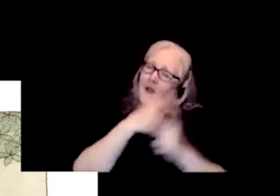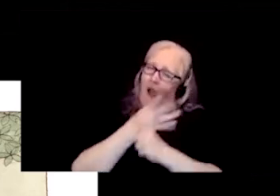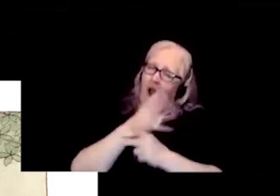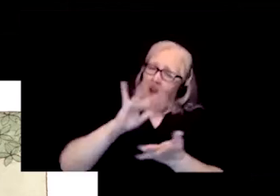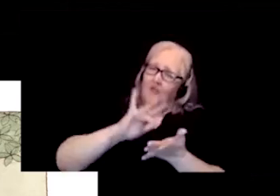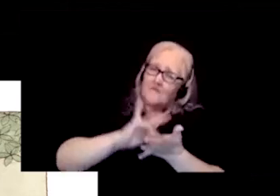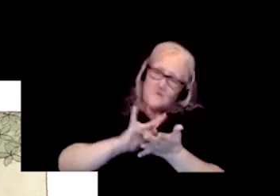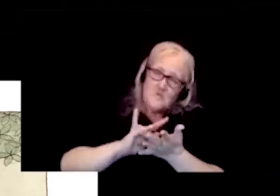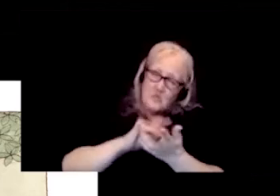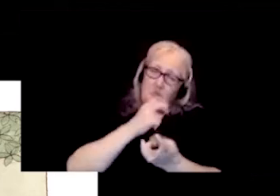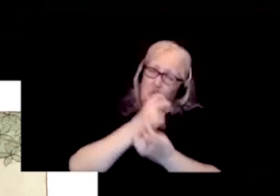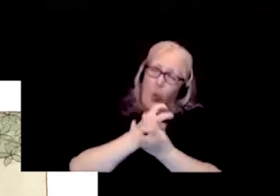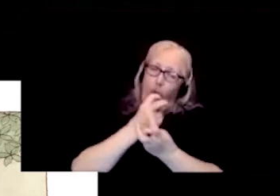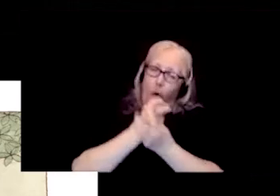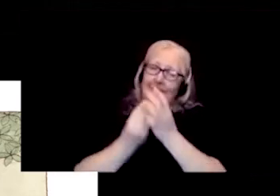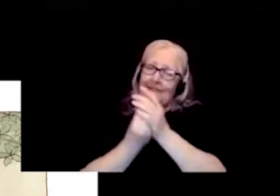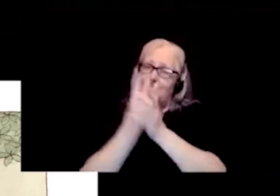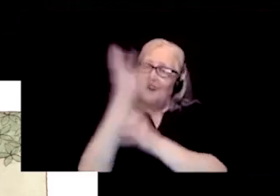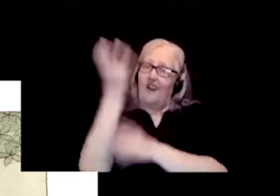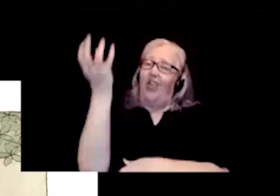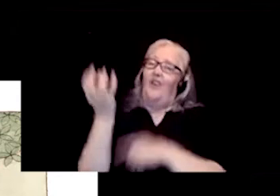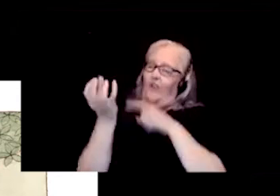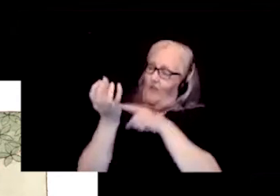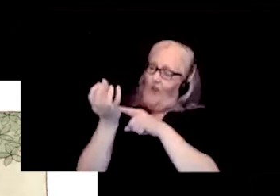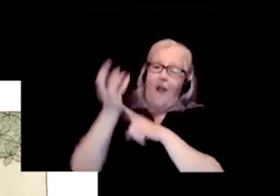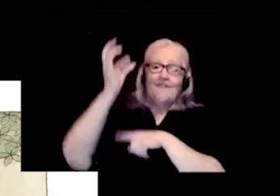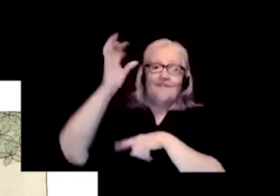falls to the ground, the tree that